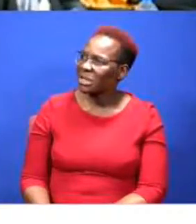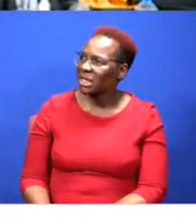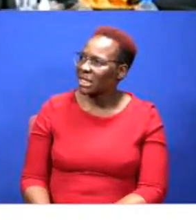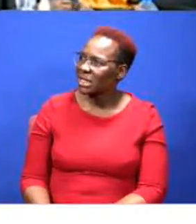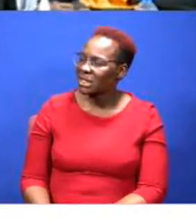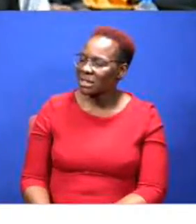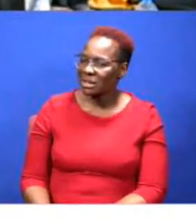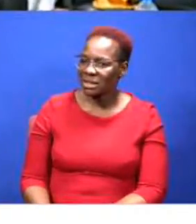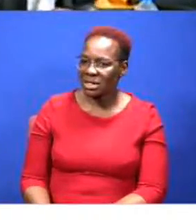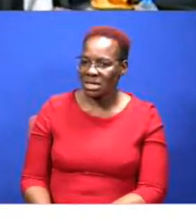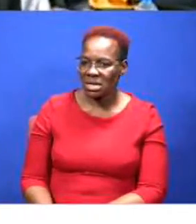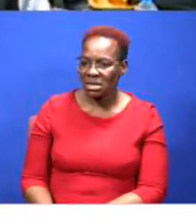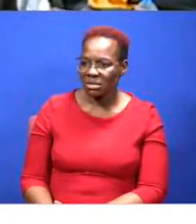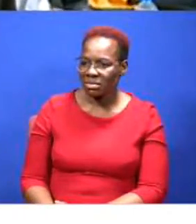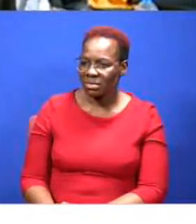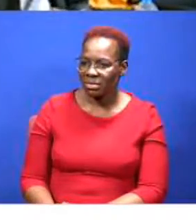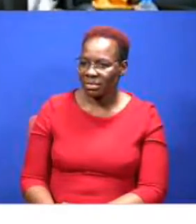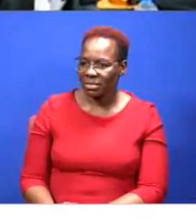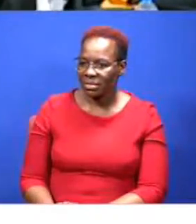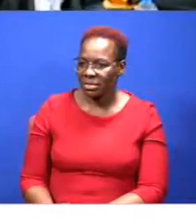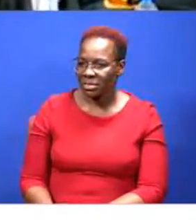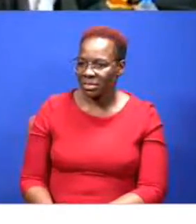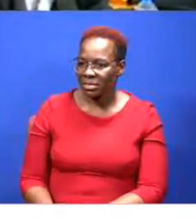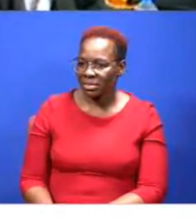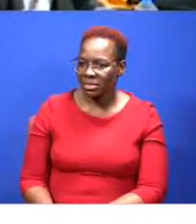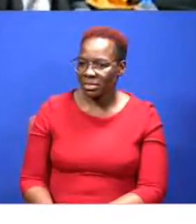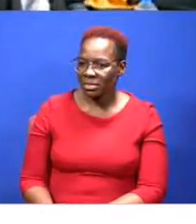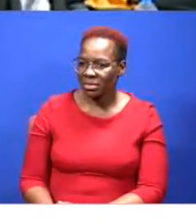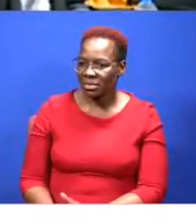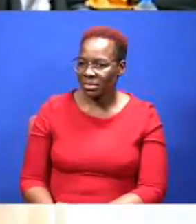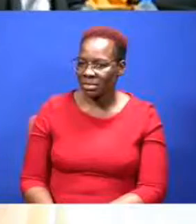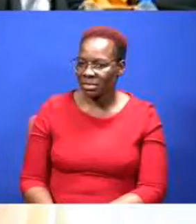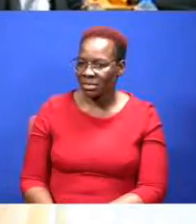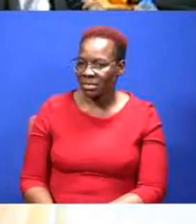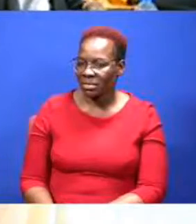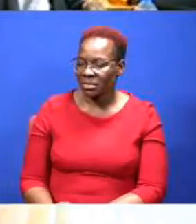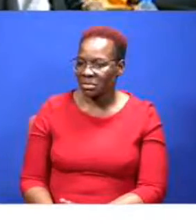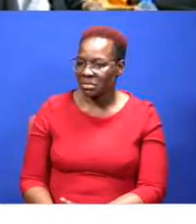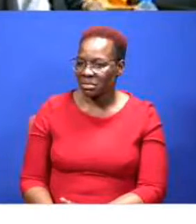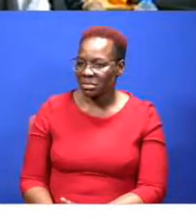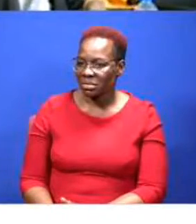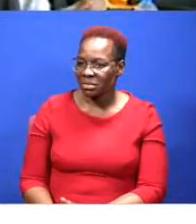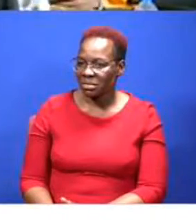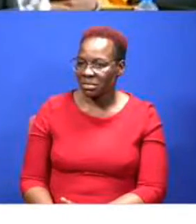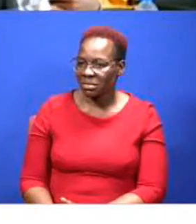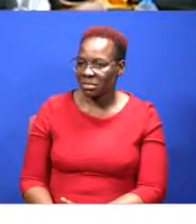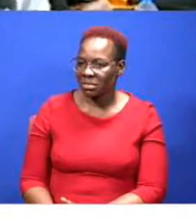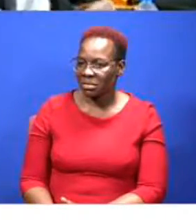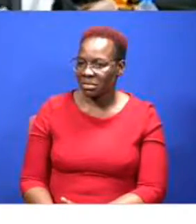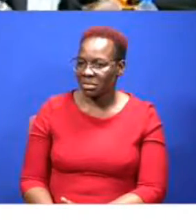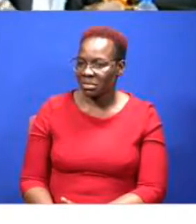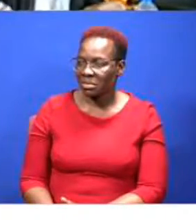I will just highlight portions of my judgment and